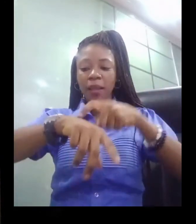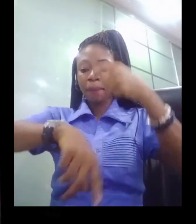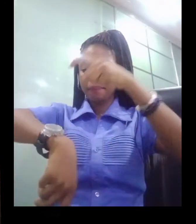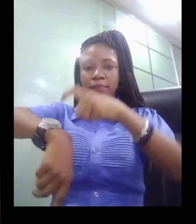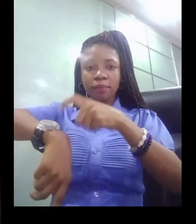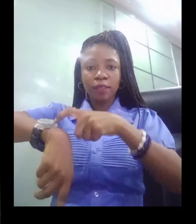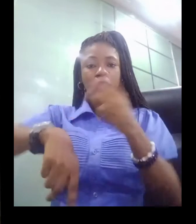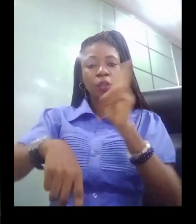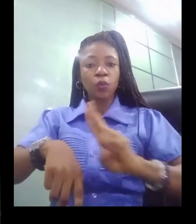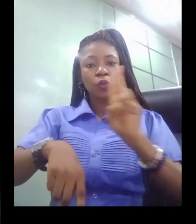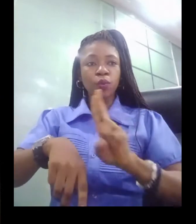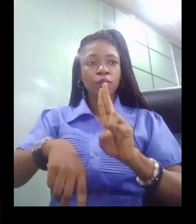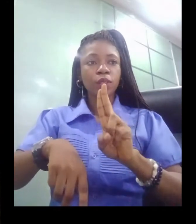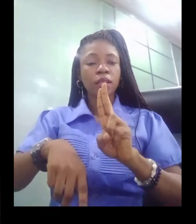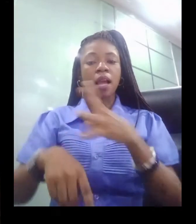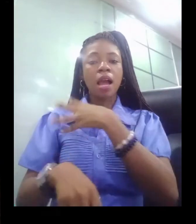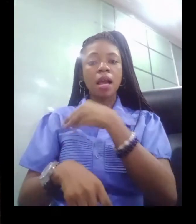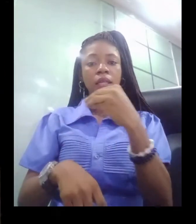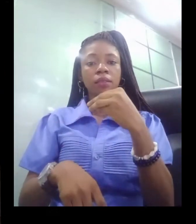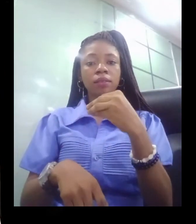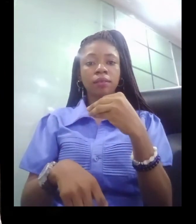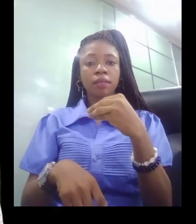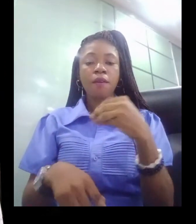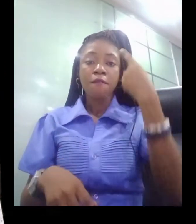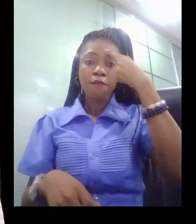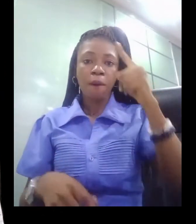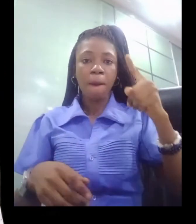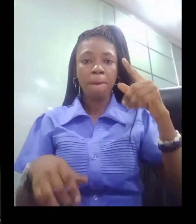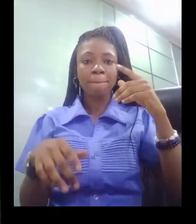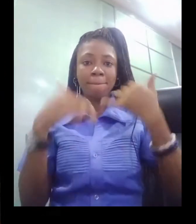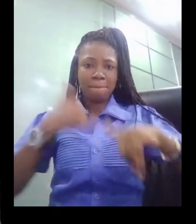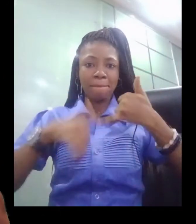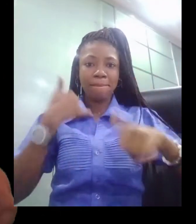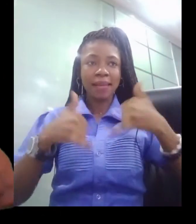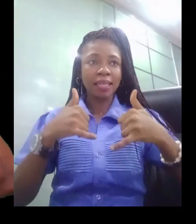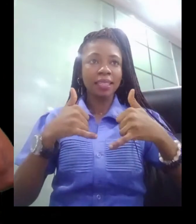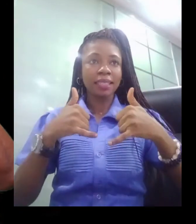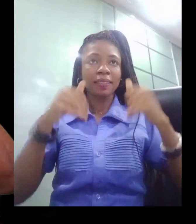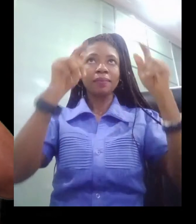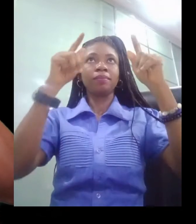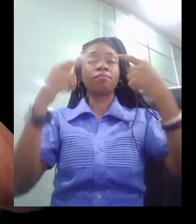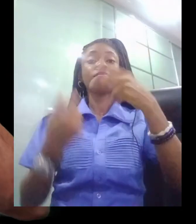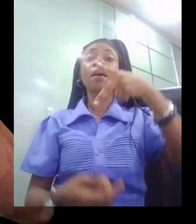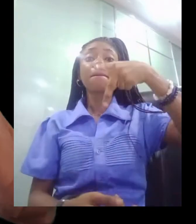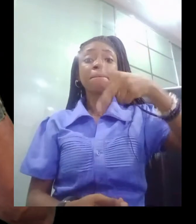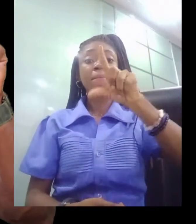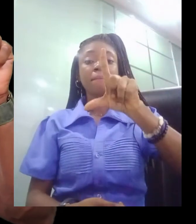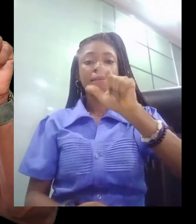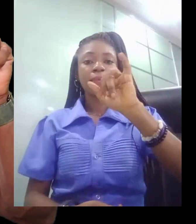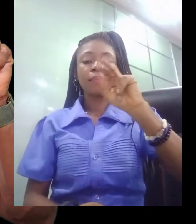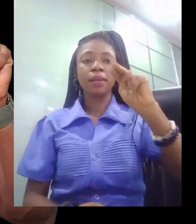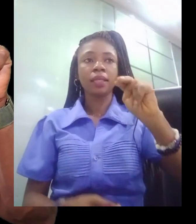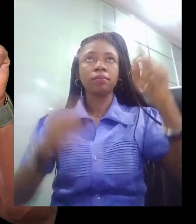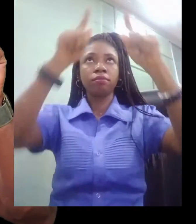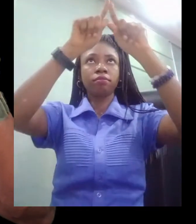time here. And for plane, she located plane in the neutral